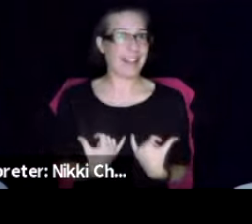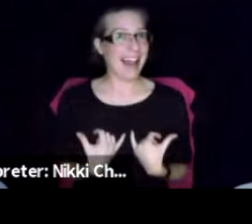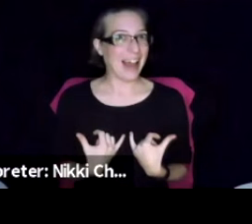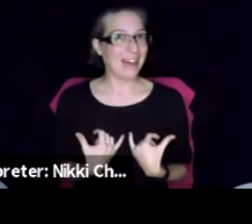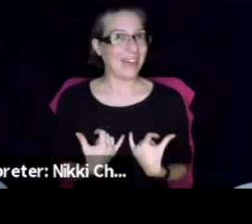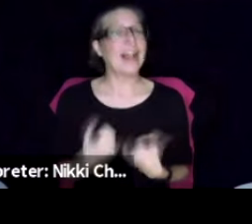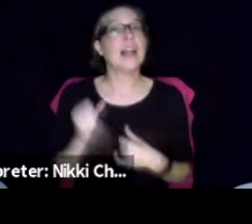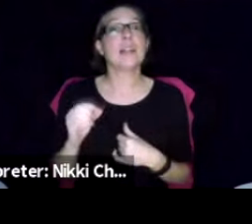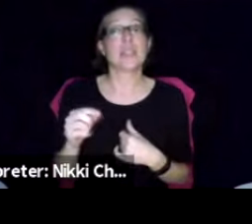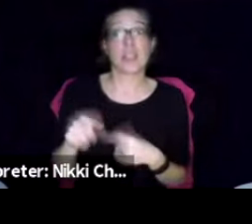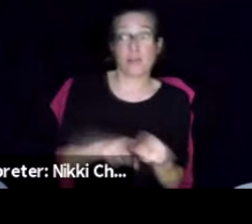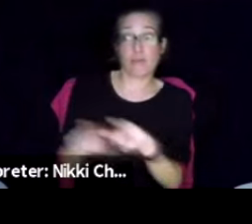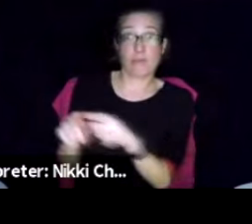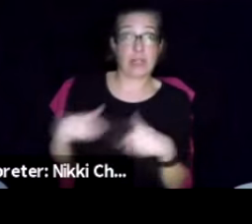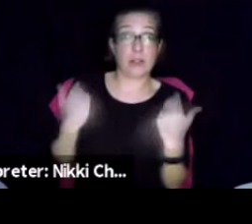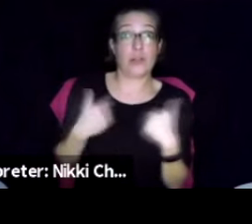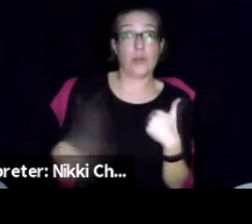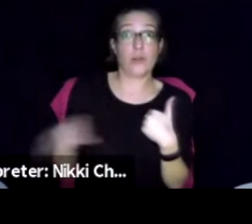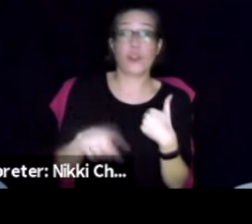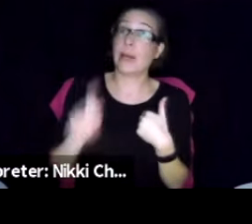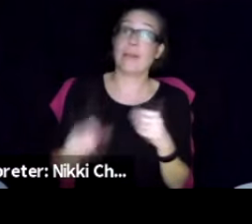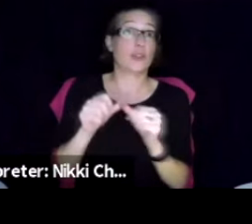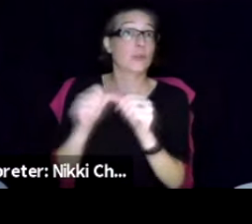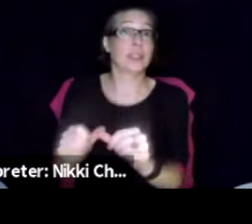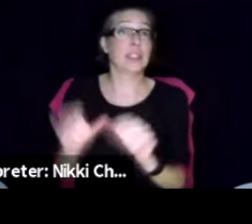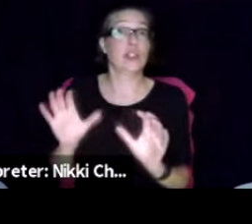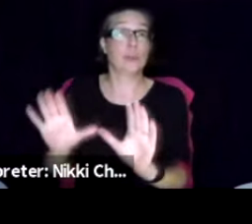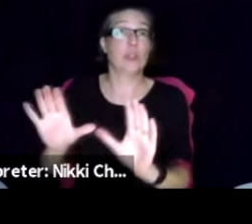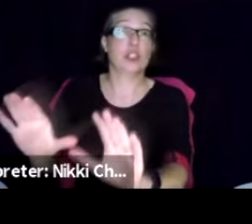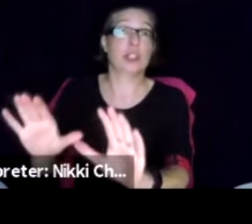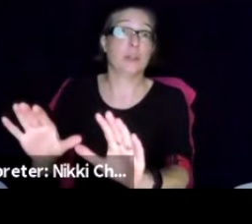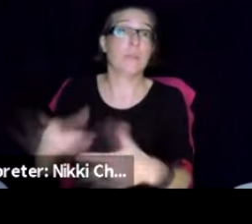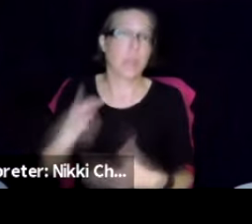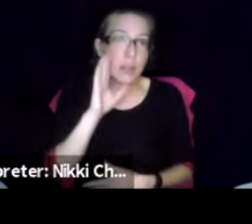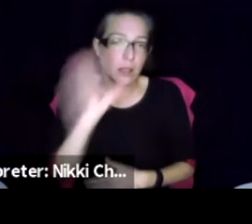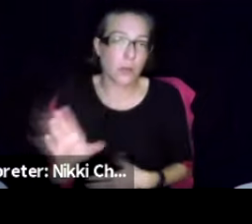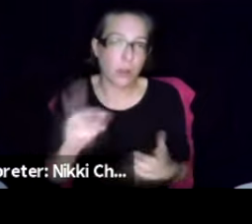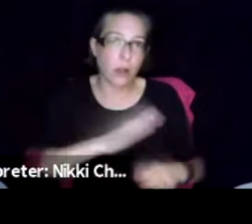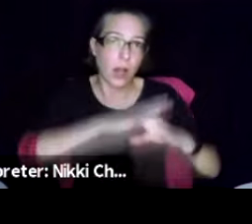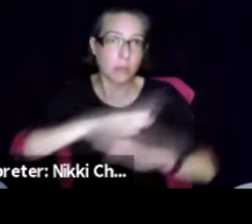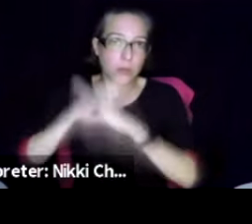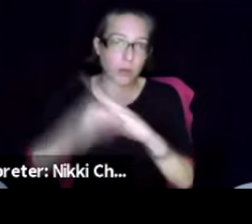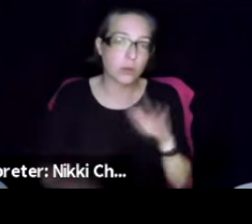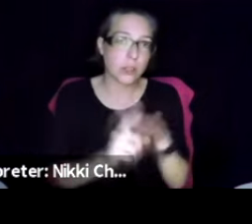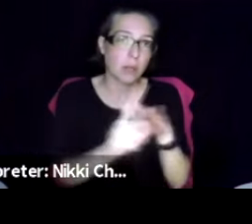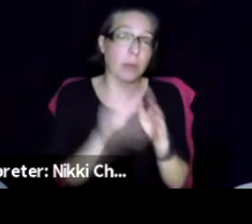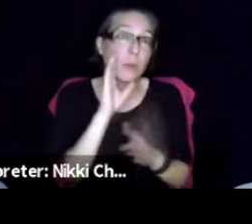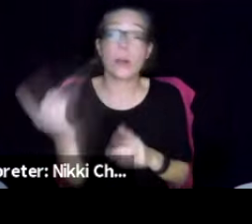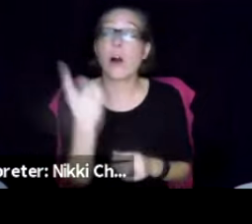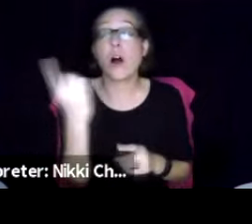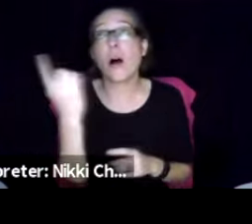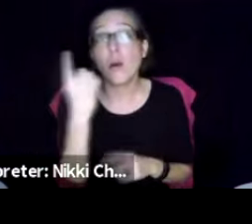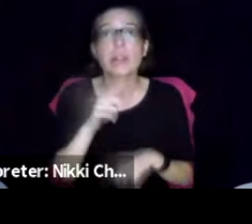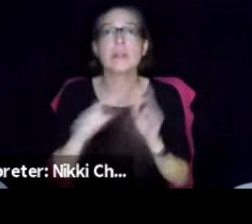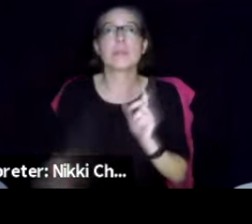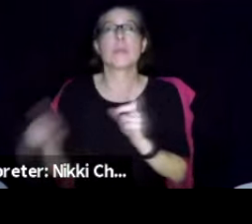continue pushing, and there will be obstacles, and there'll always be obstacles. But if you just keep pushing forward and you have a